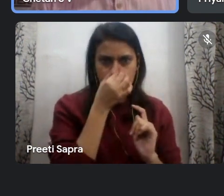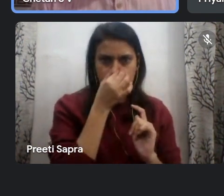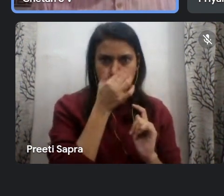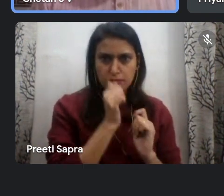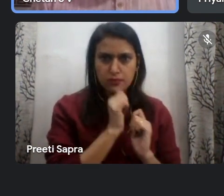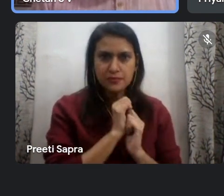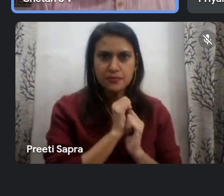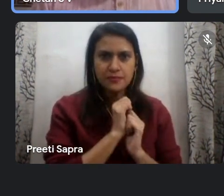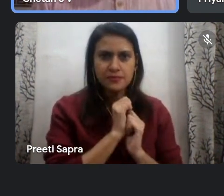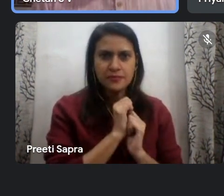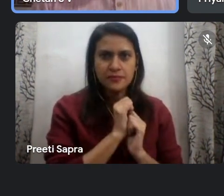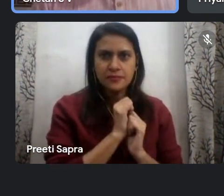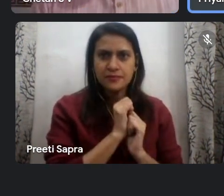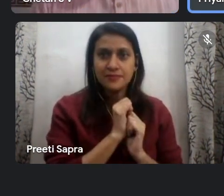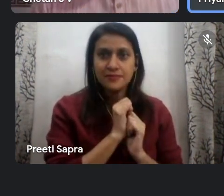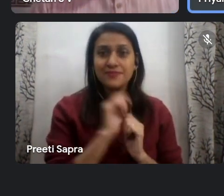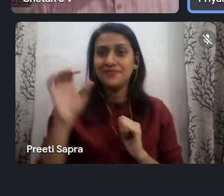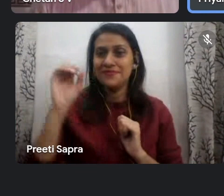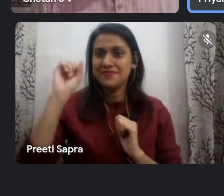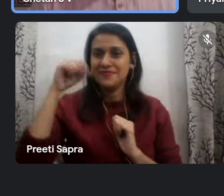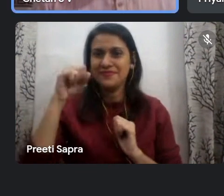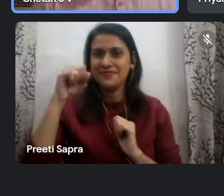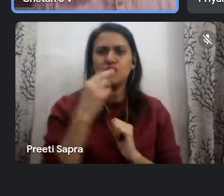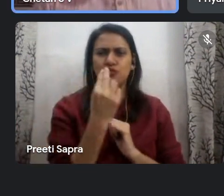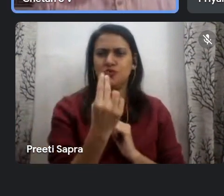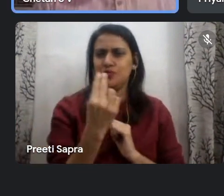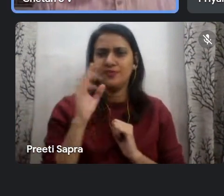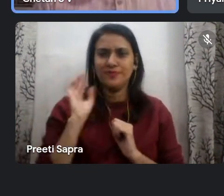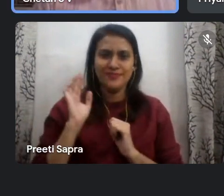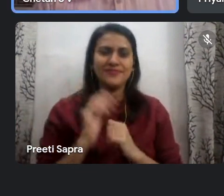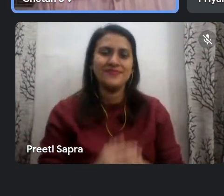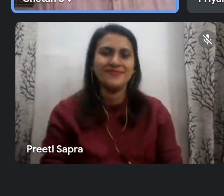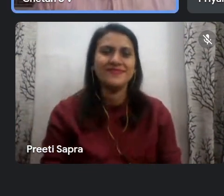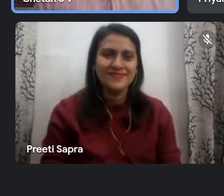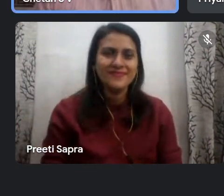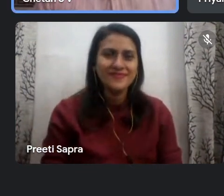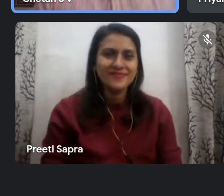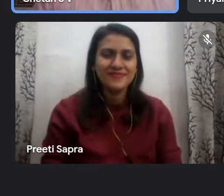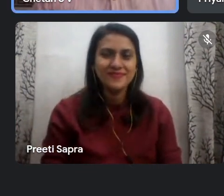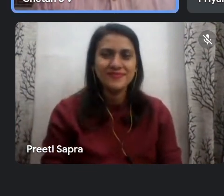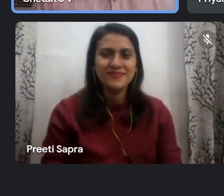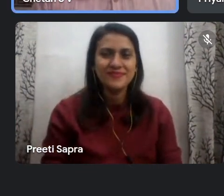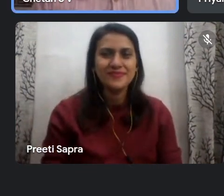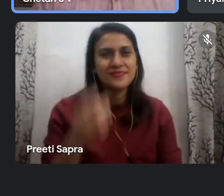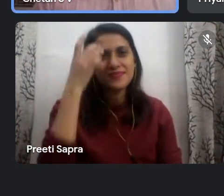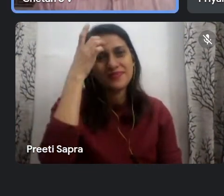um, Hi, just give me 2 minutes. yes, yes, sure, sure, please. That's okay.